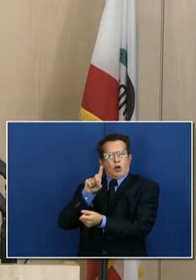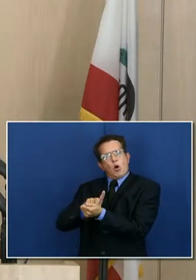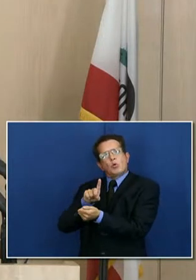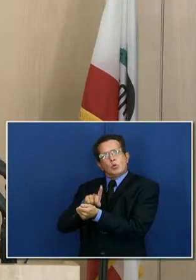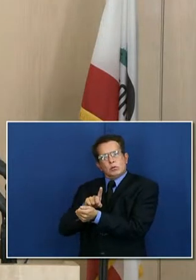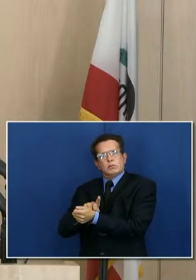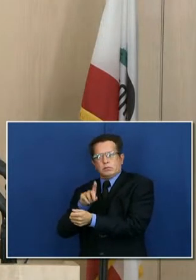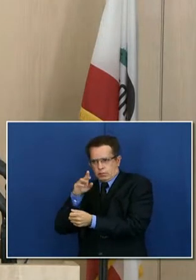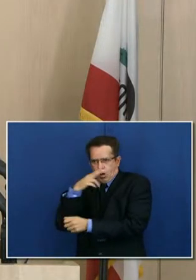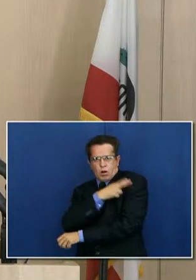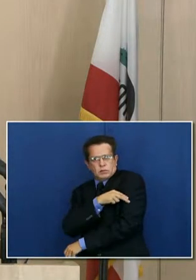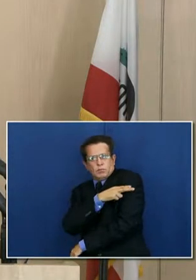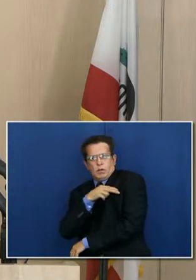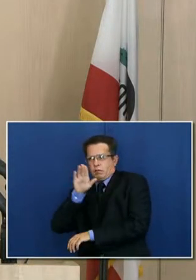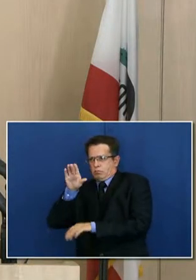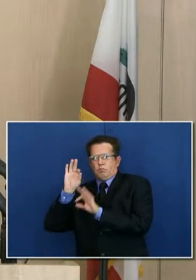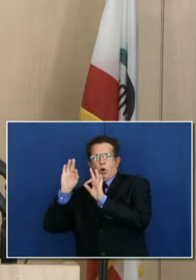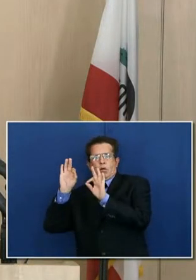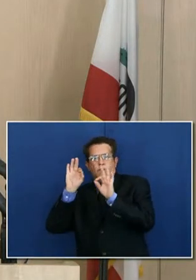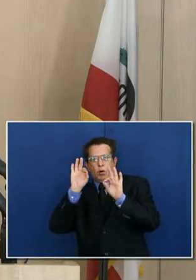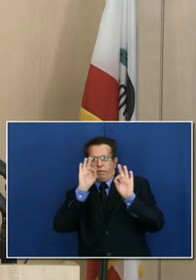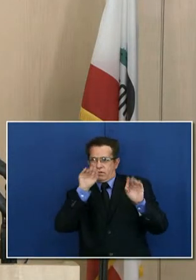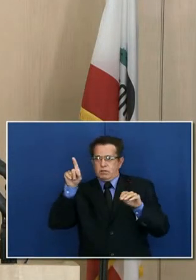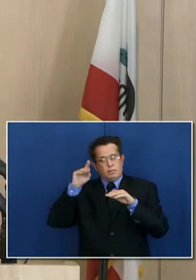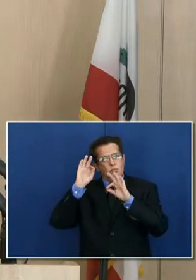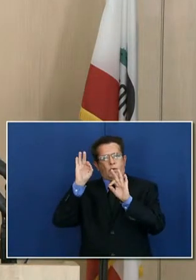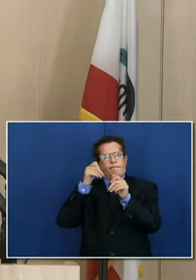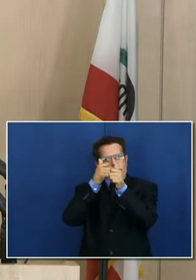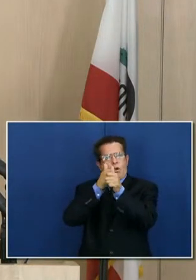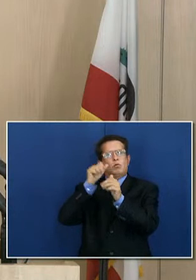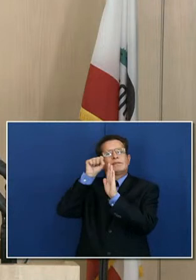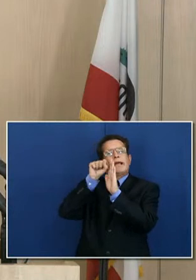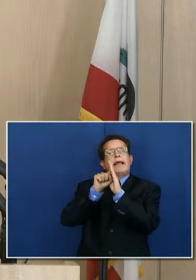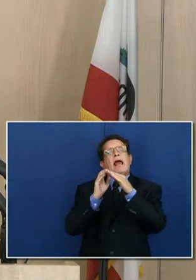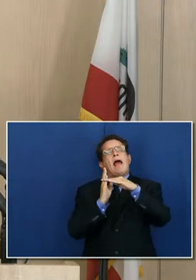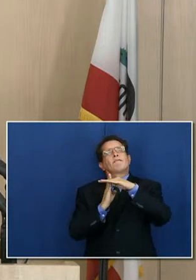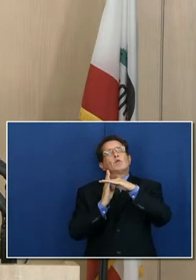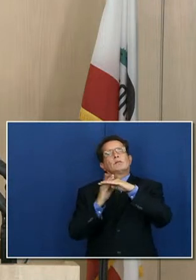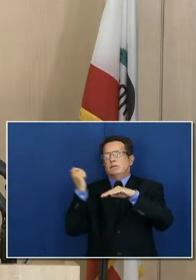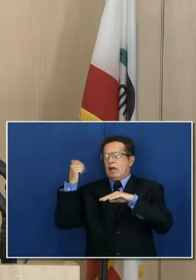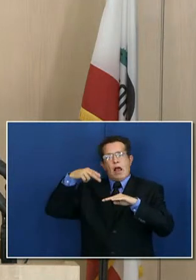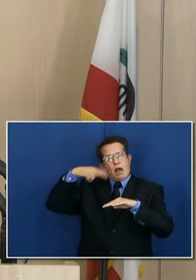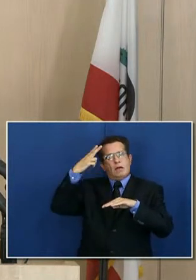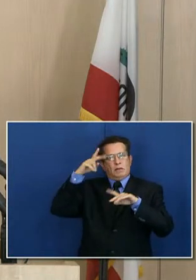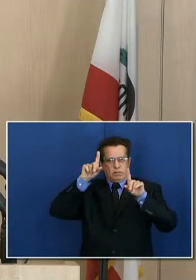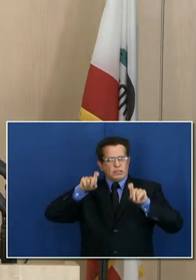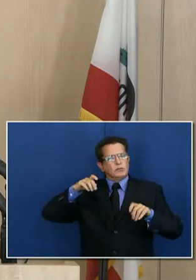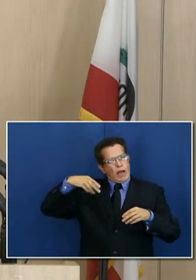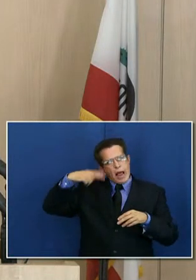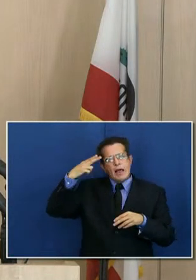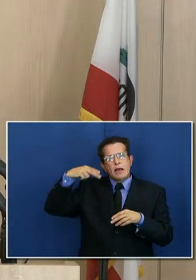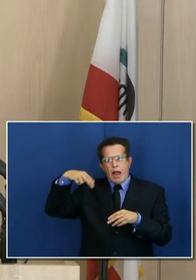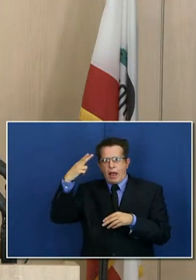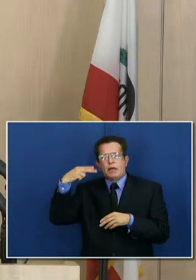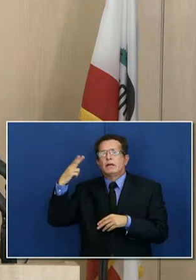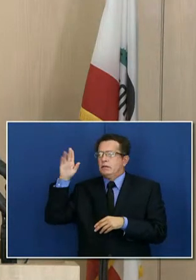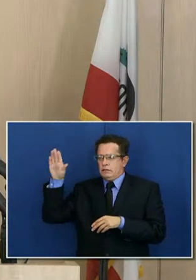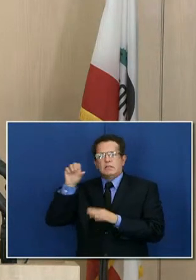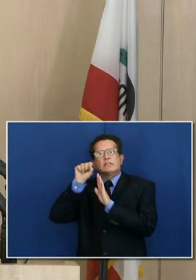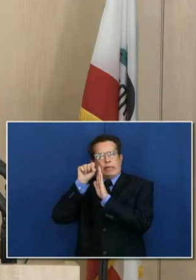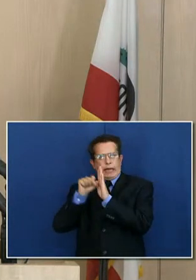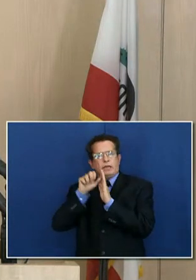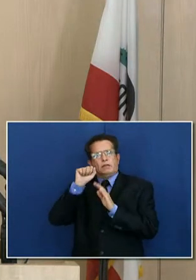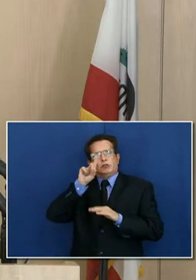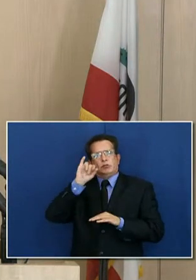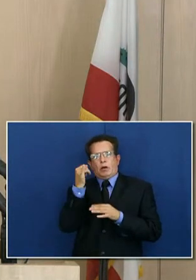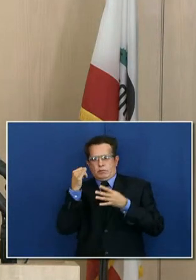have ensured that San Diego County is testing significantly above the state average. Because we've been testing above the state average, the state adjustment factor